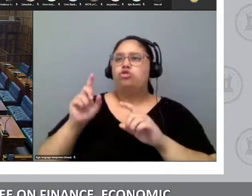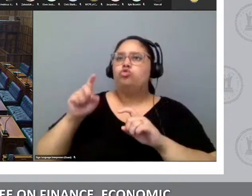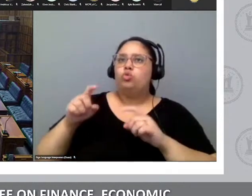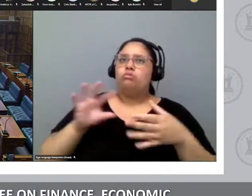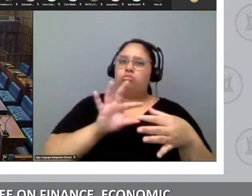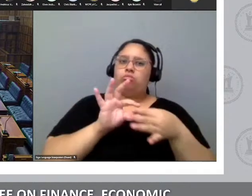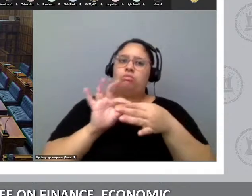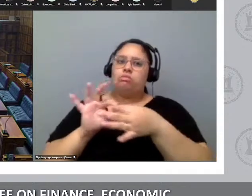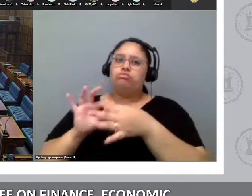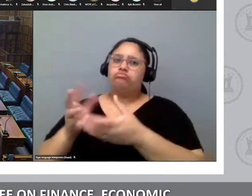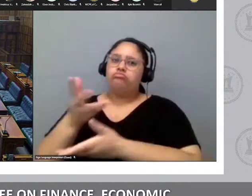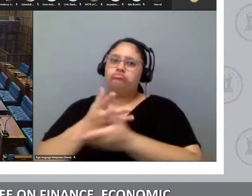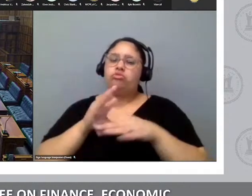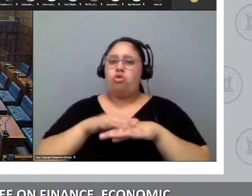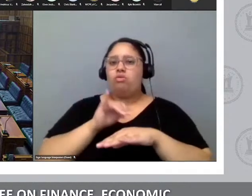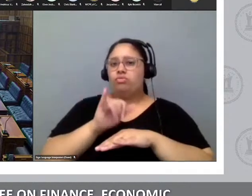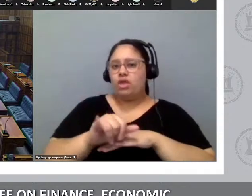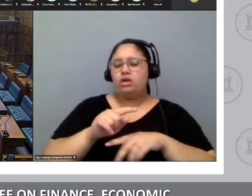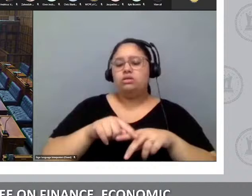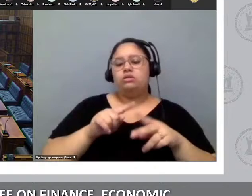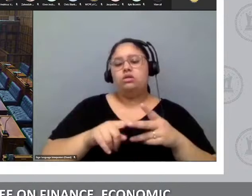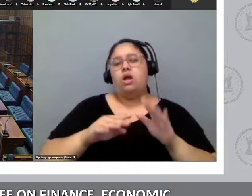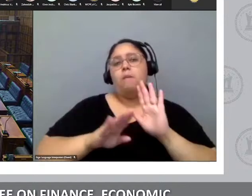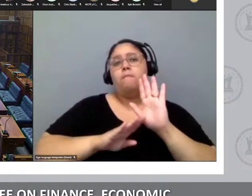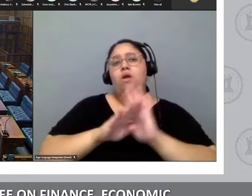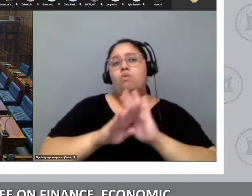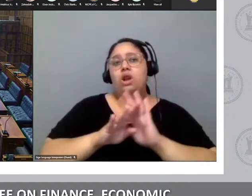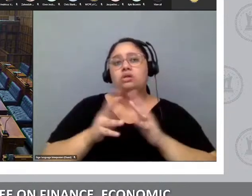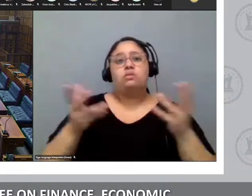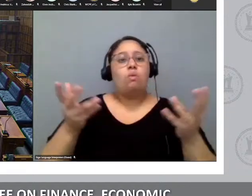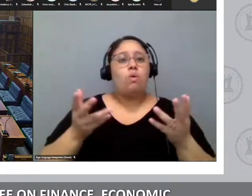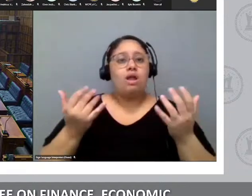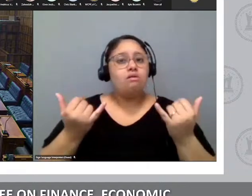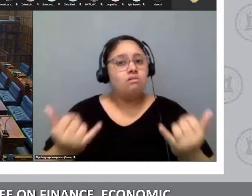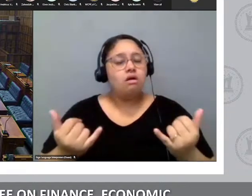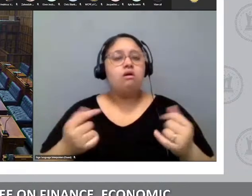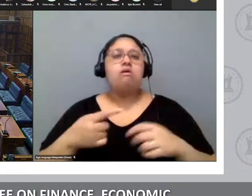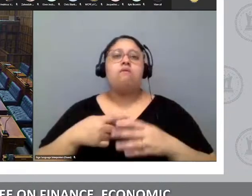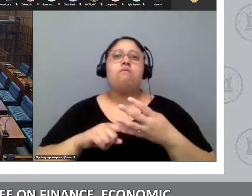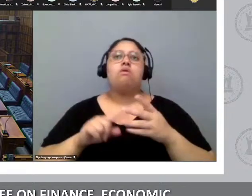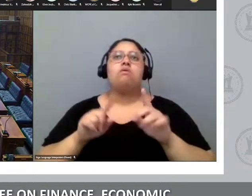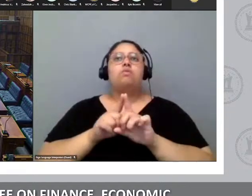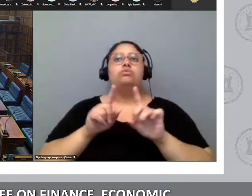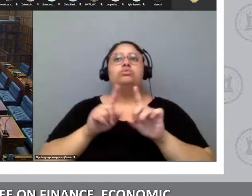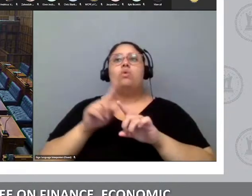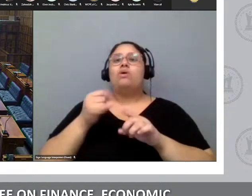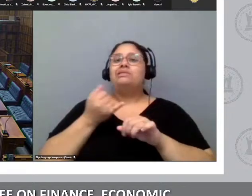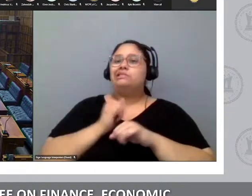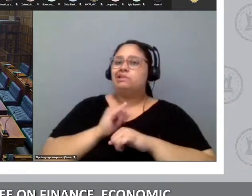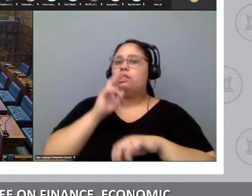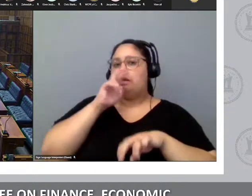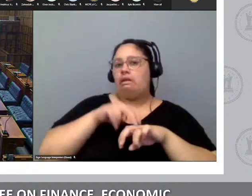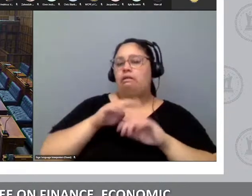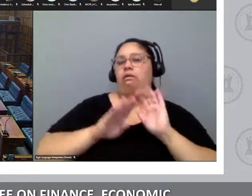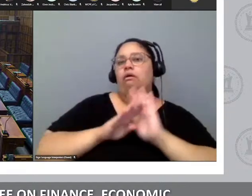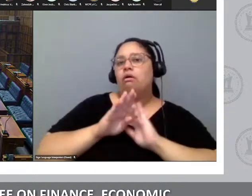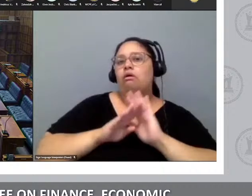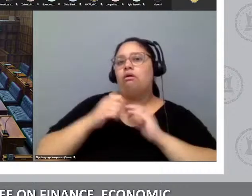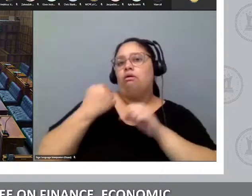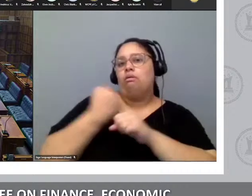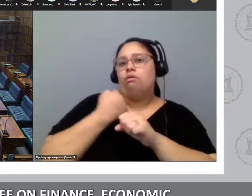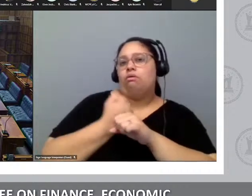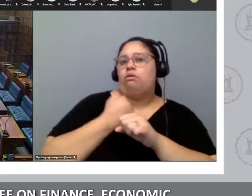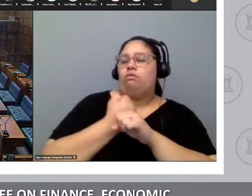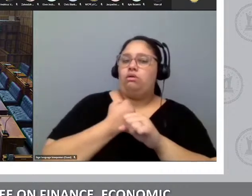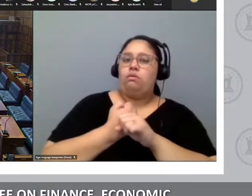engaging in this is where progress is at and this is where we're still having work in progress I think for